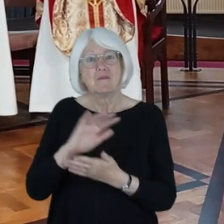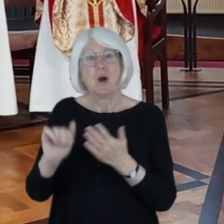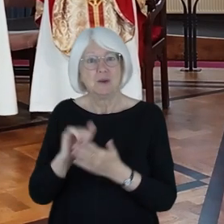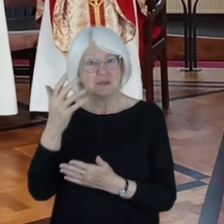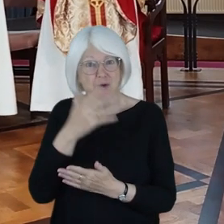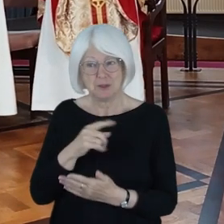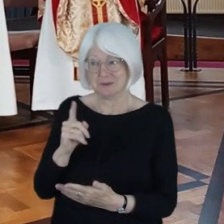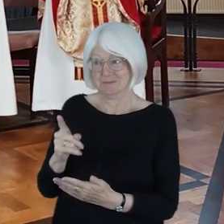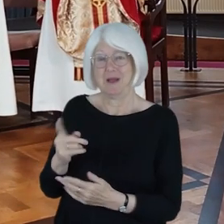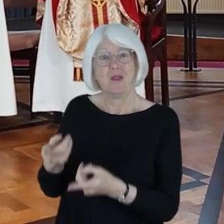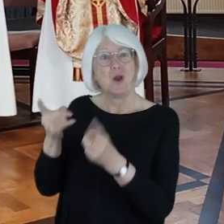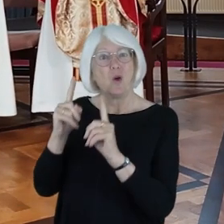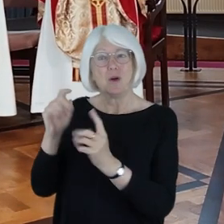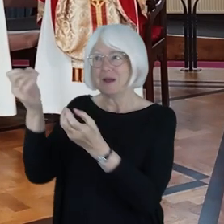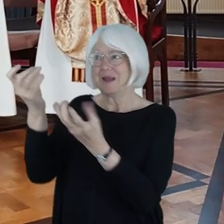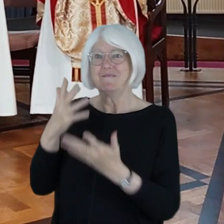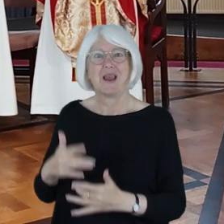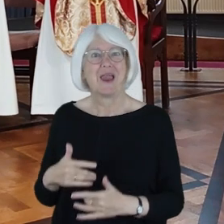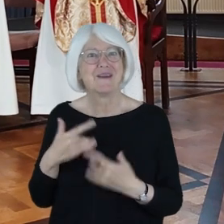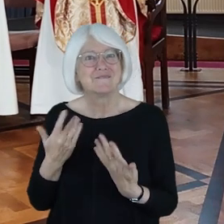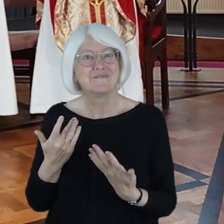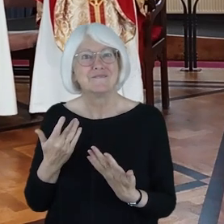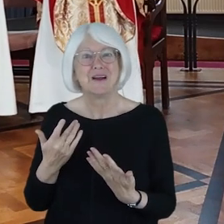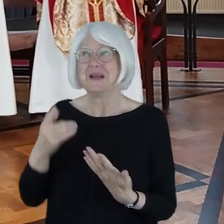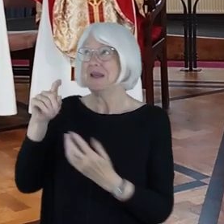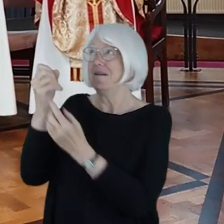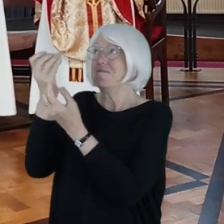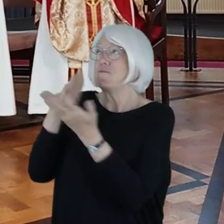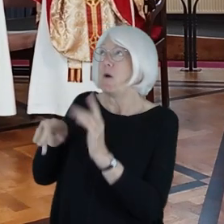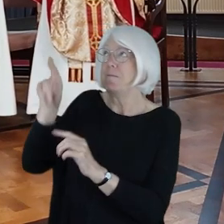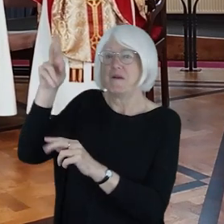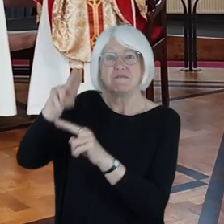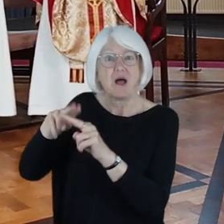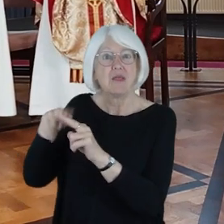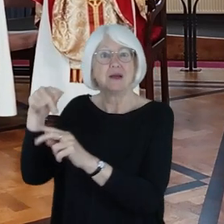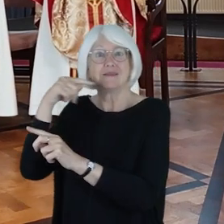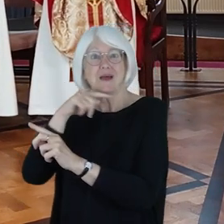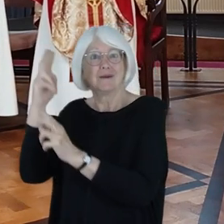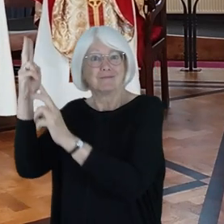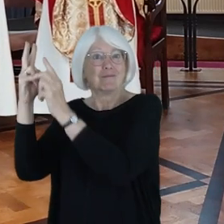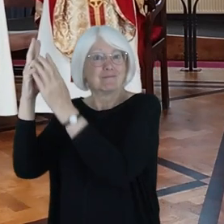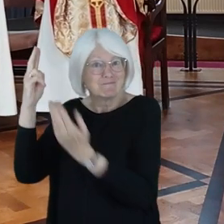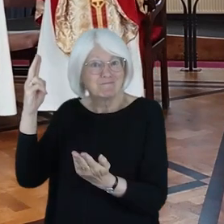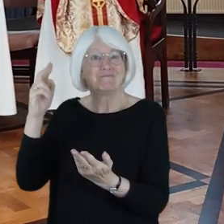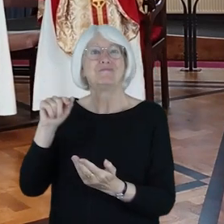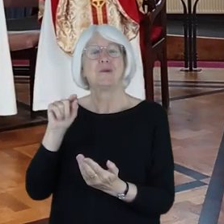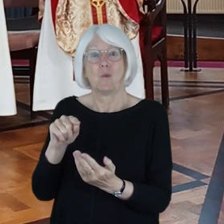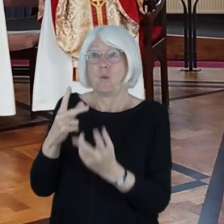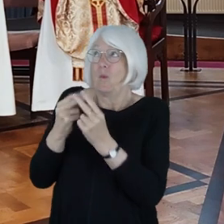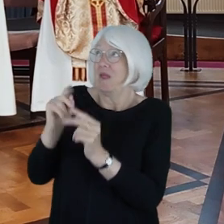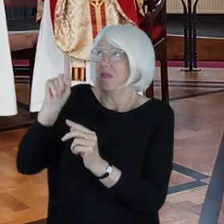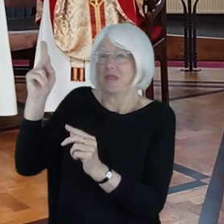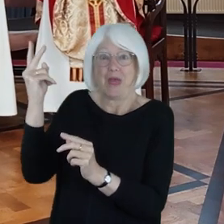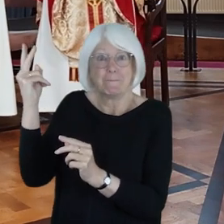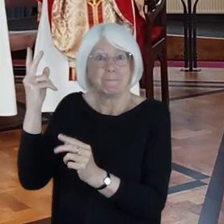Spirit, the Lord, the giver of life, who proceeds from the Father and the Son, who with the Father and the